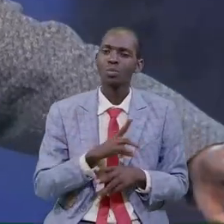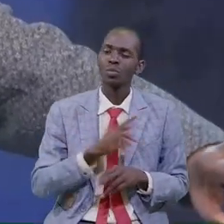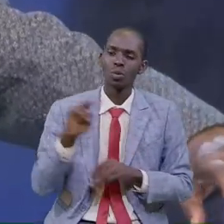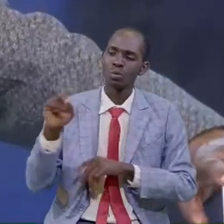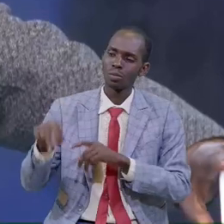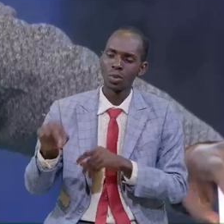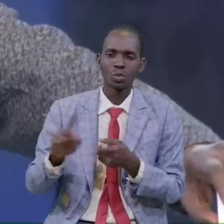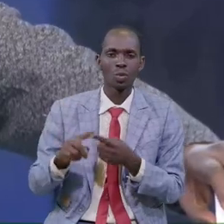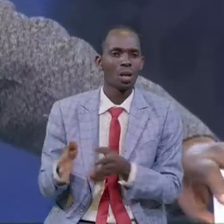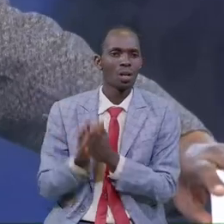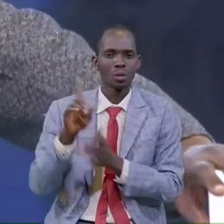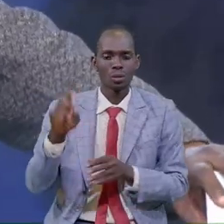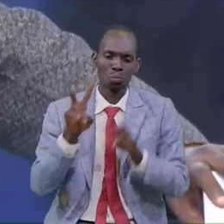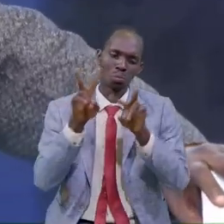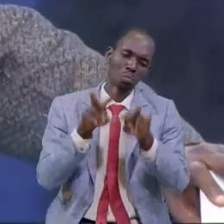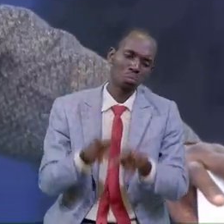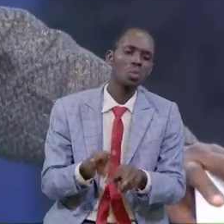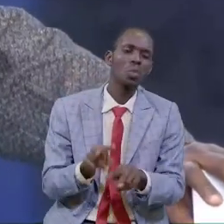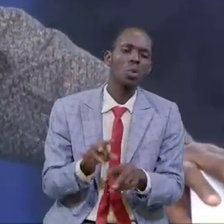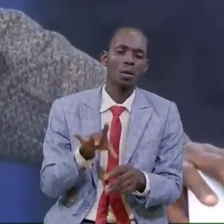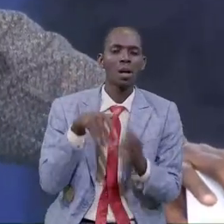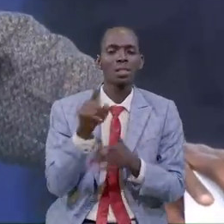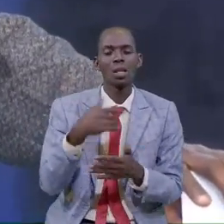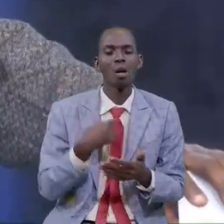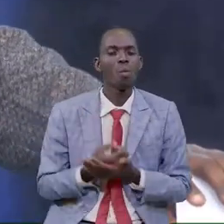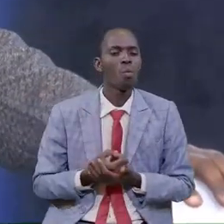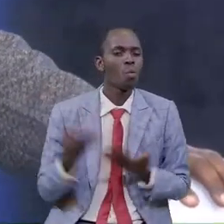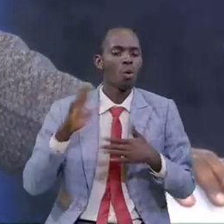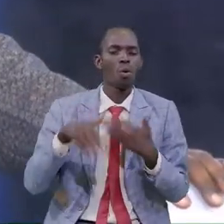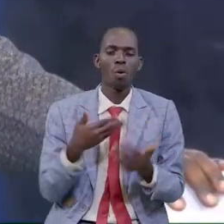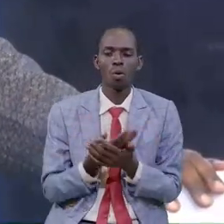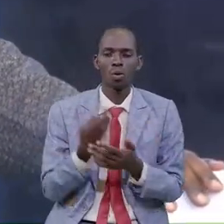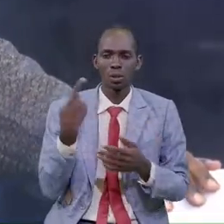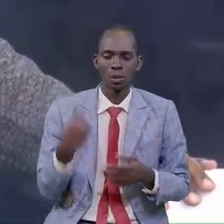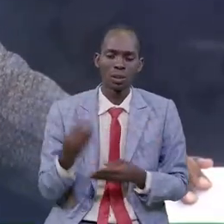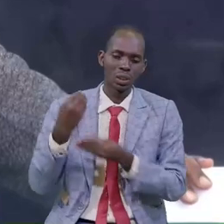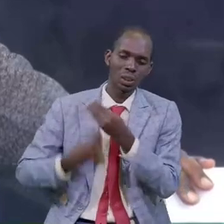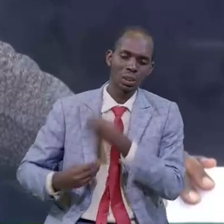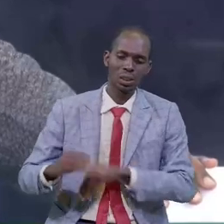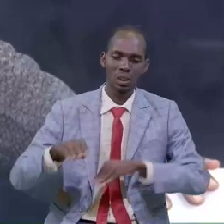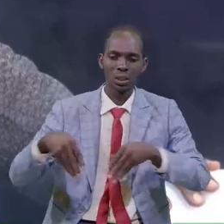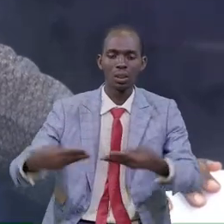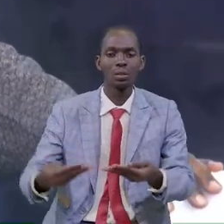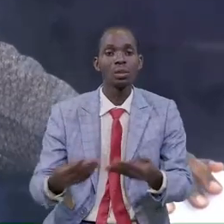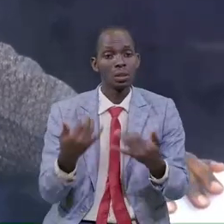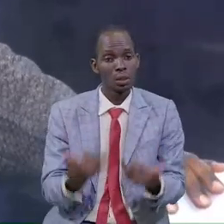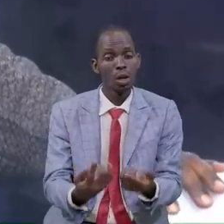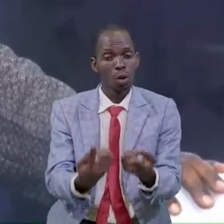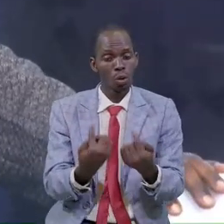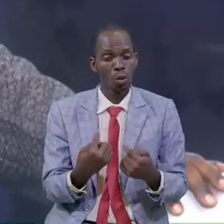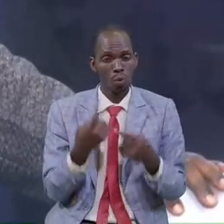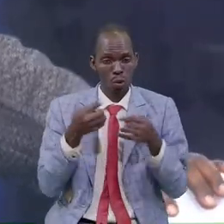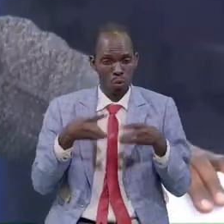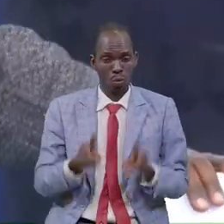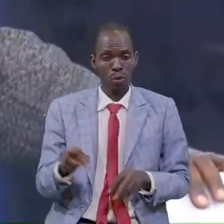il n'y a pas question à poser parce qu'on sait qu'il a tout gaspillé. And yet, come as you are. Cependant, viens tel que tu es. And the Lord receives you.